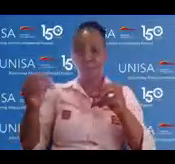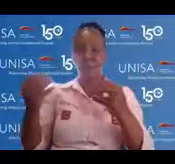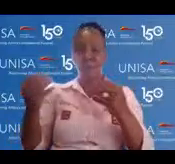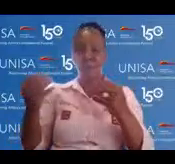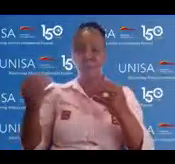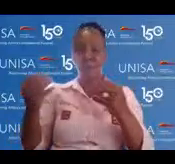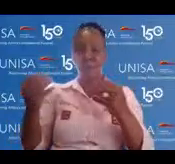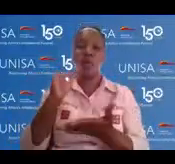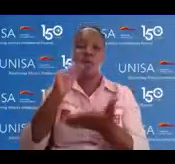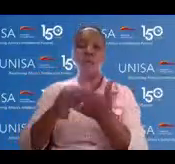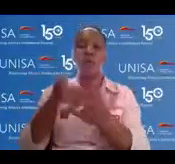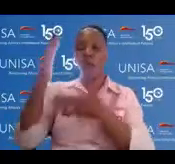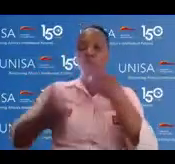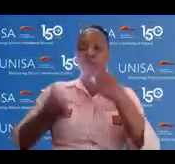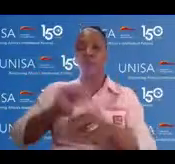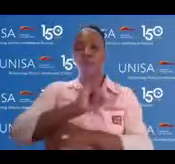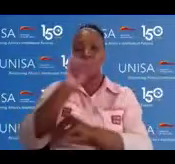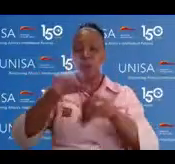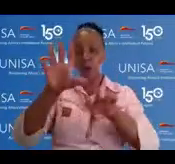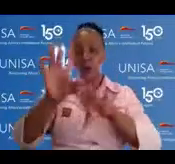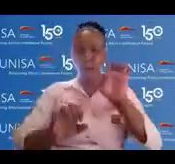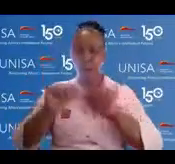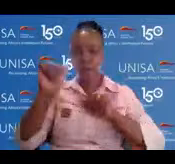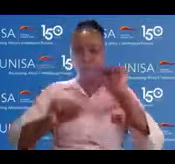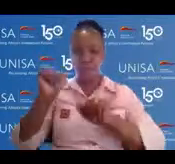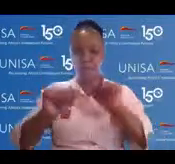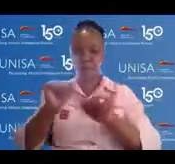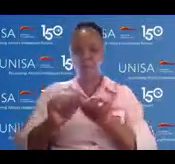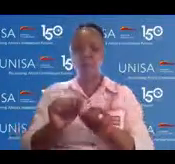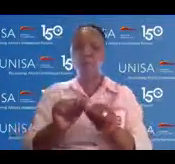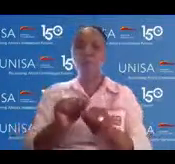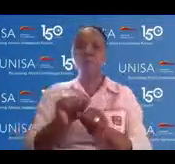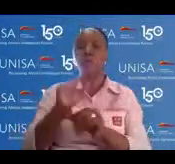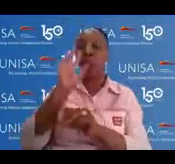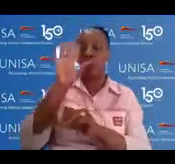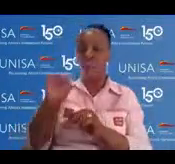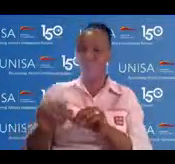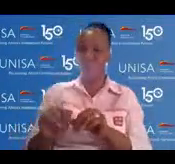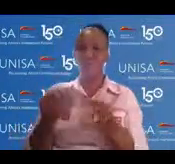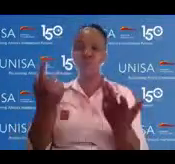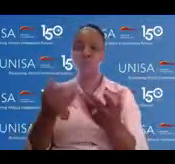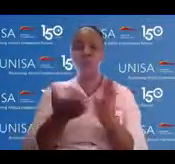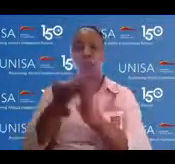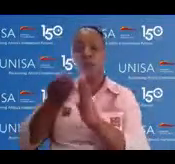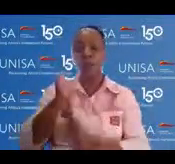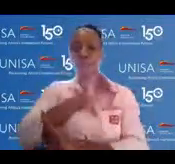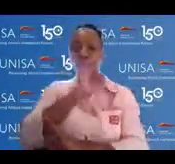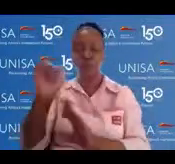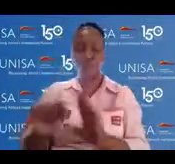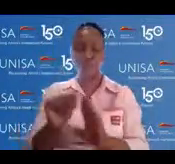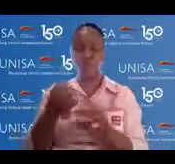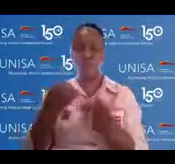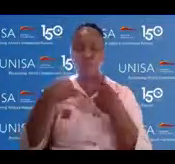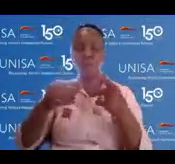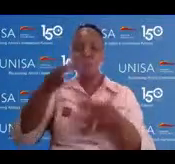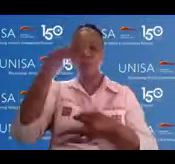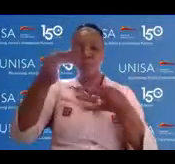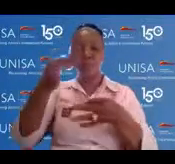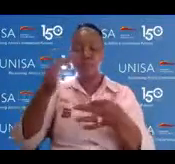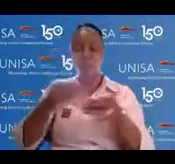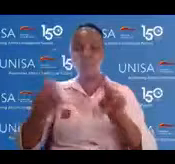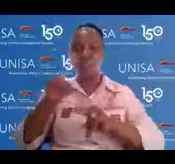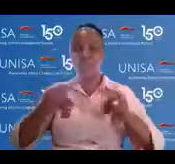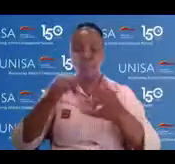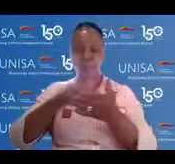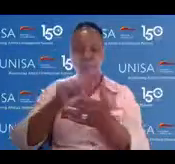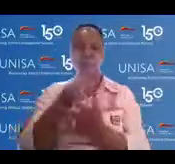your assessment, you are going to be asked to upload your script to the Invigilator database. And this is a very simple